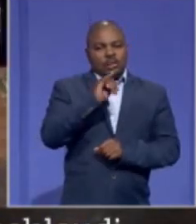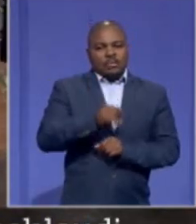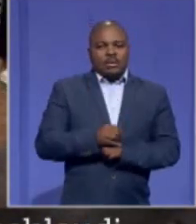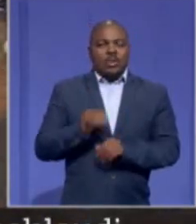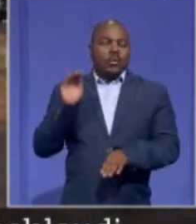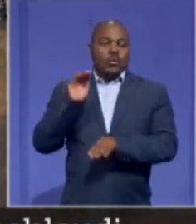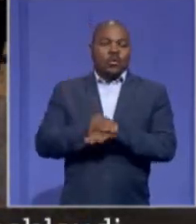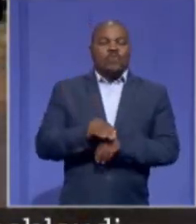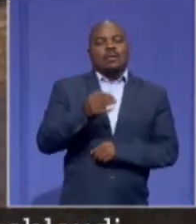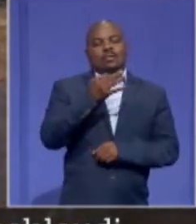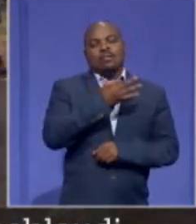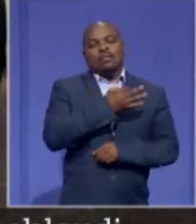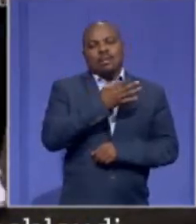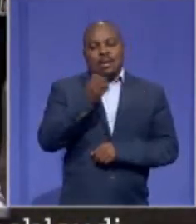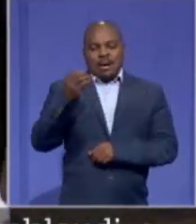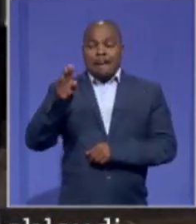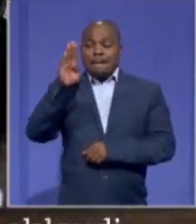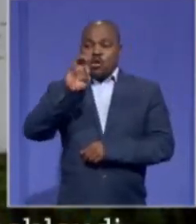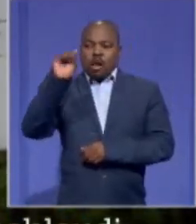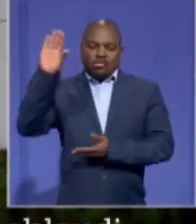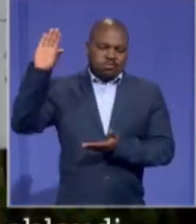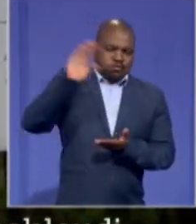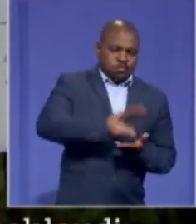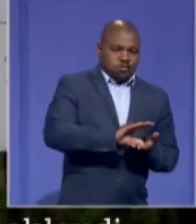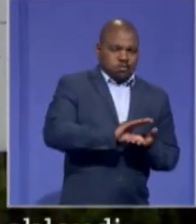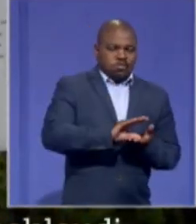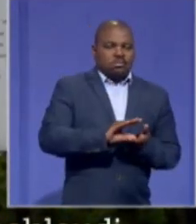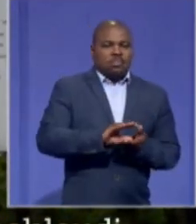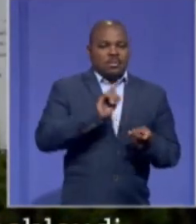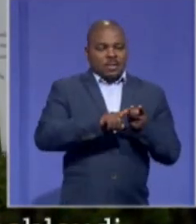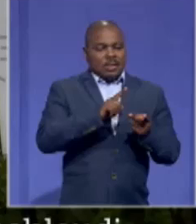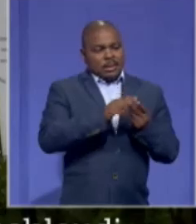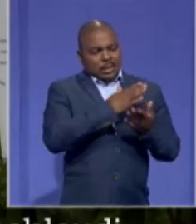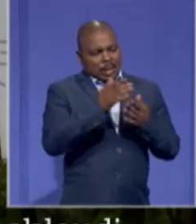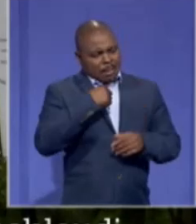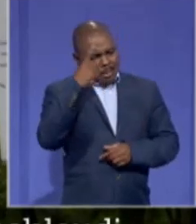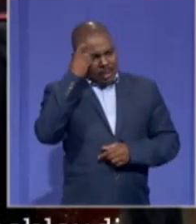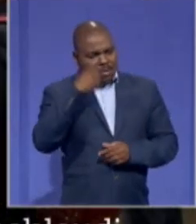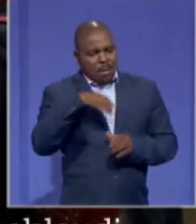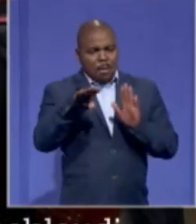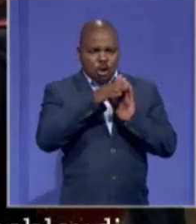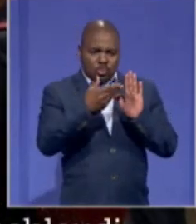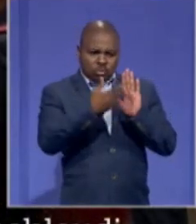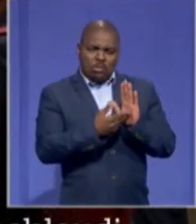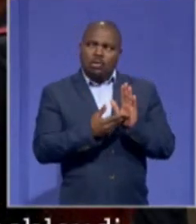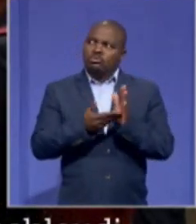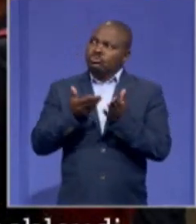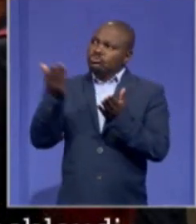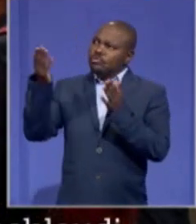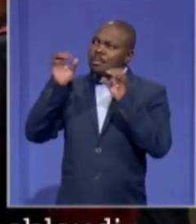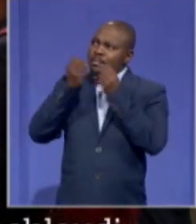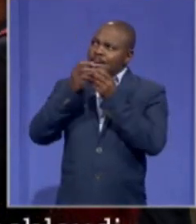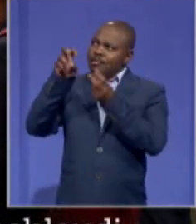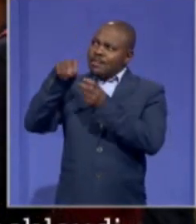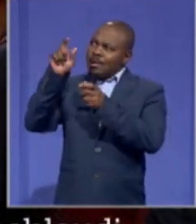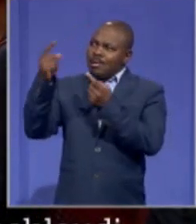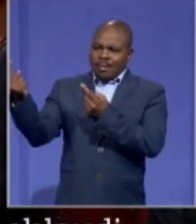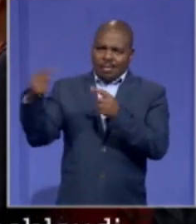30. Bagwebi mo Gauteng ba dumela fa matsholo thotloetso a mofuta o a tla ngoka bajanala ba le